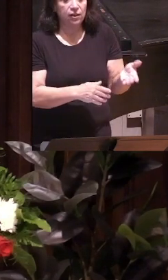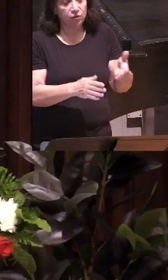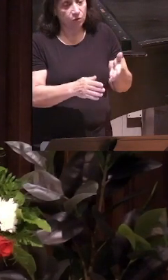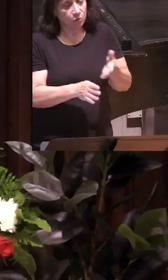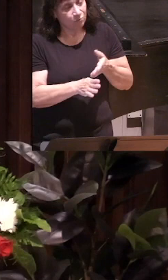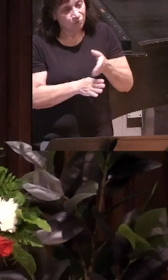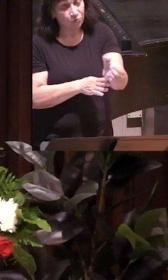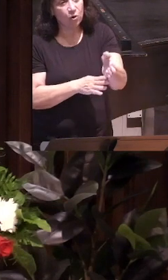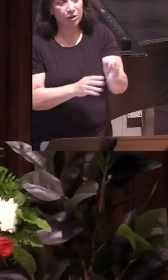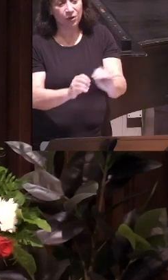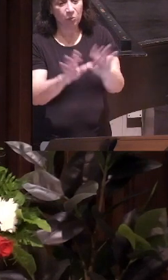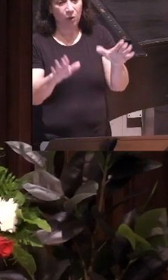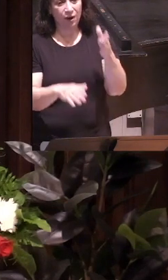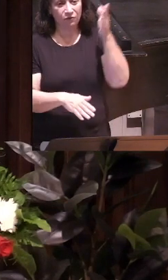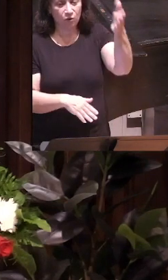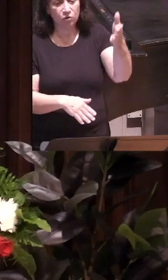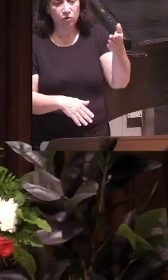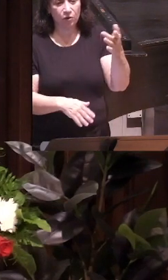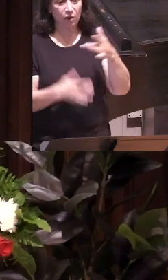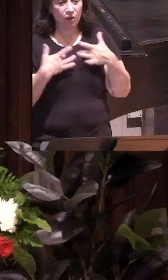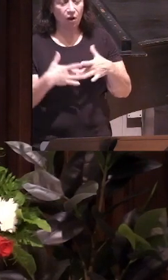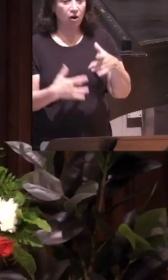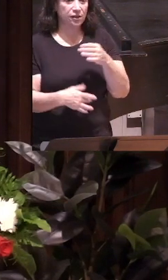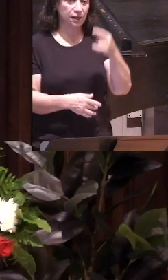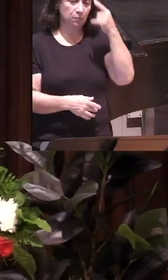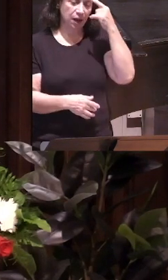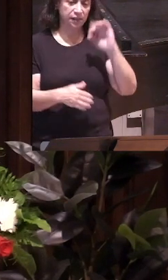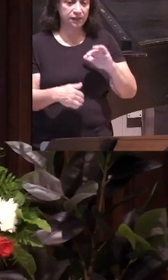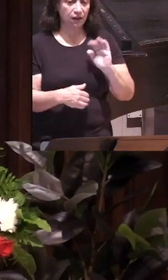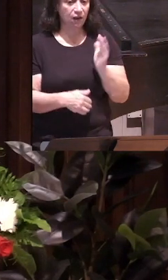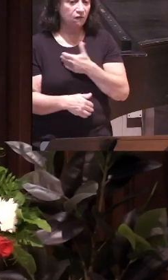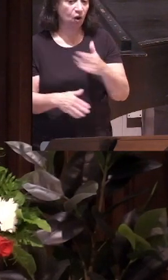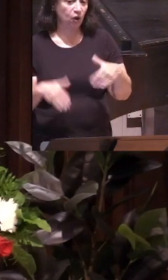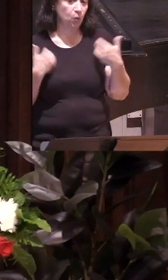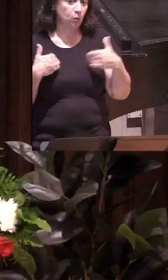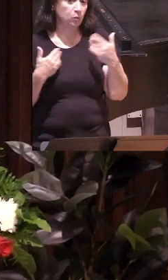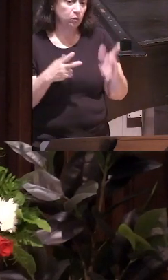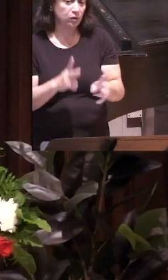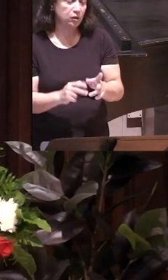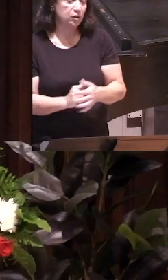brighter future in the hearts and minds of our youth.